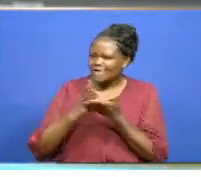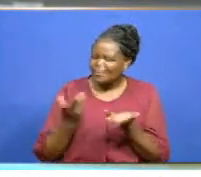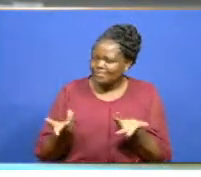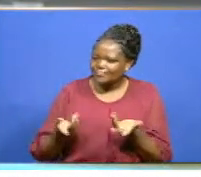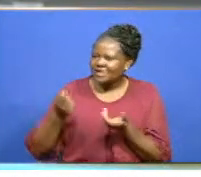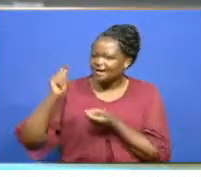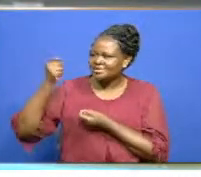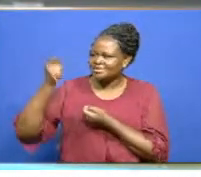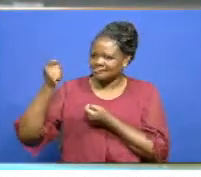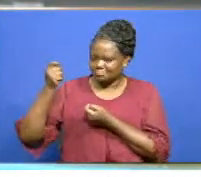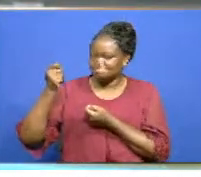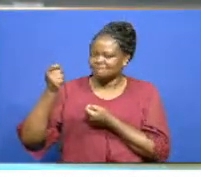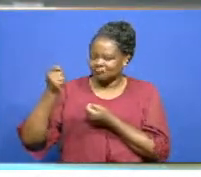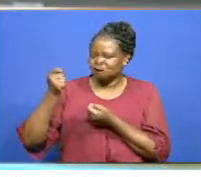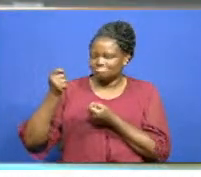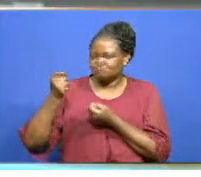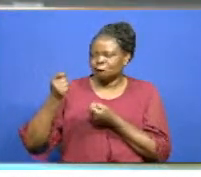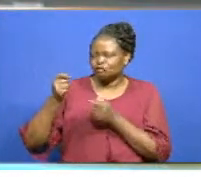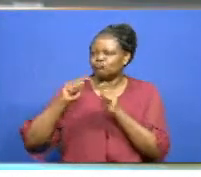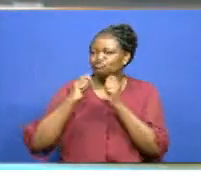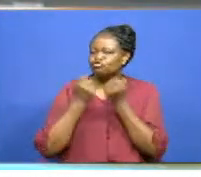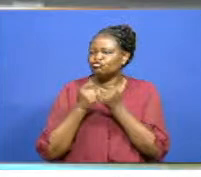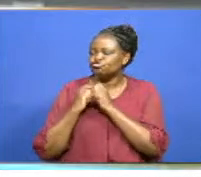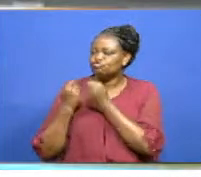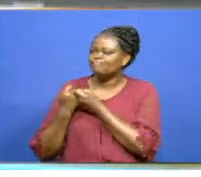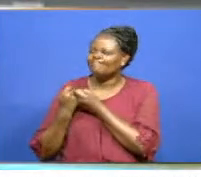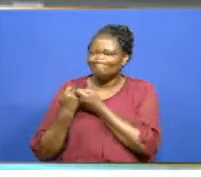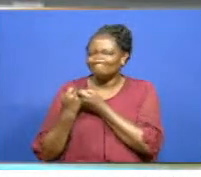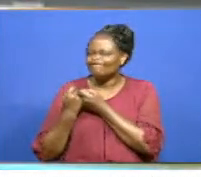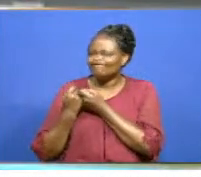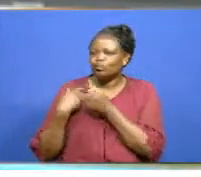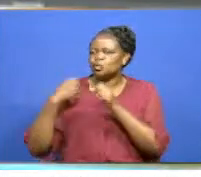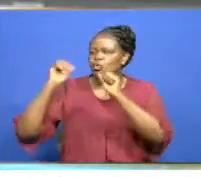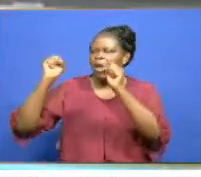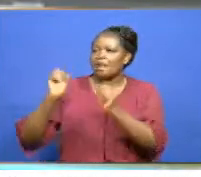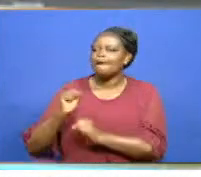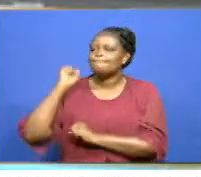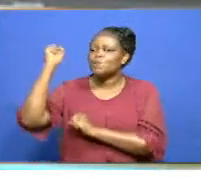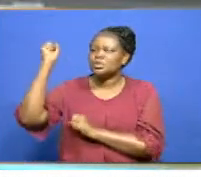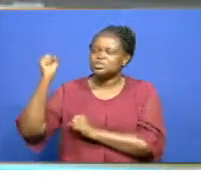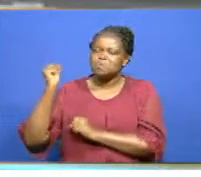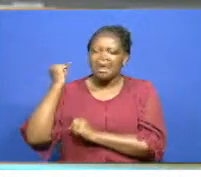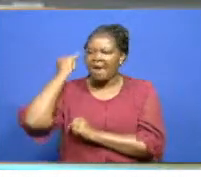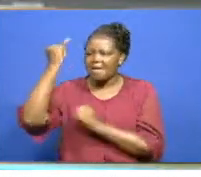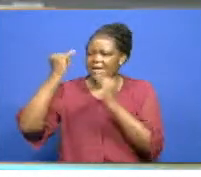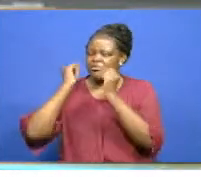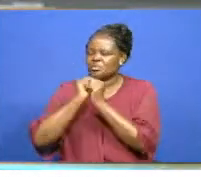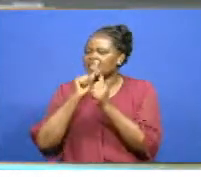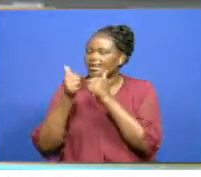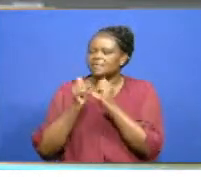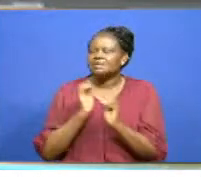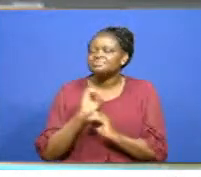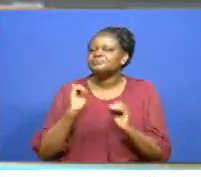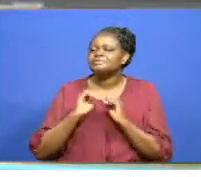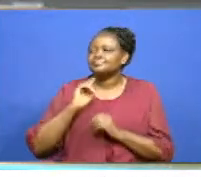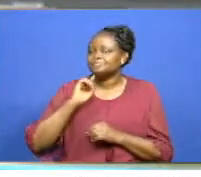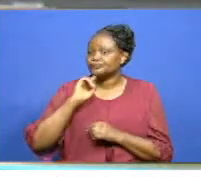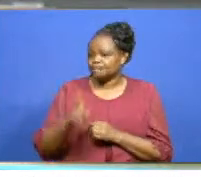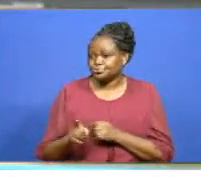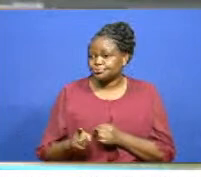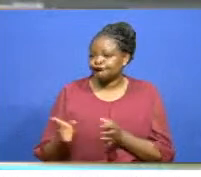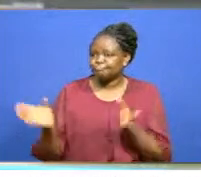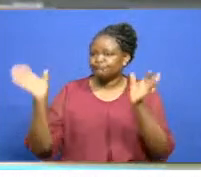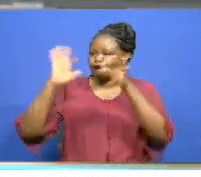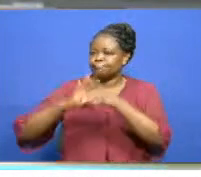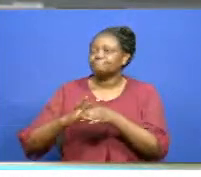key sub-ethnic communities that they do not really want to agree ideologically with others. So the